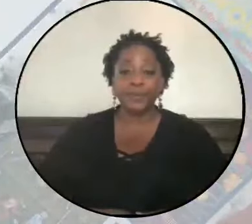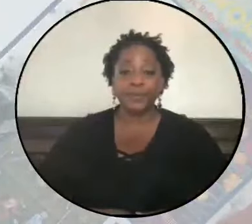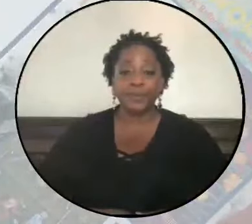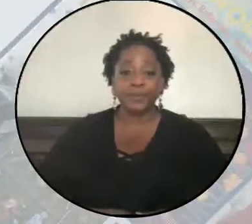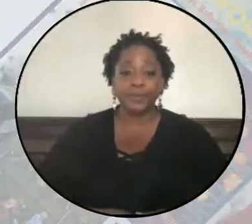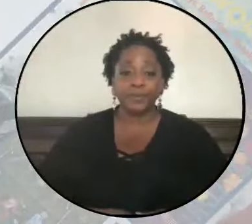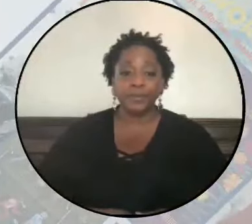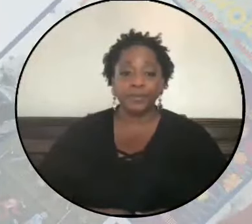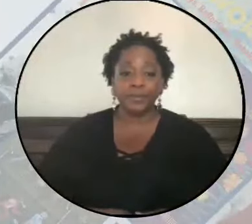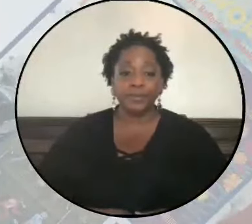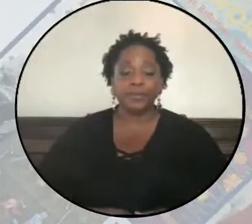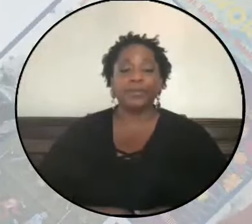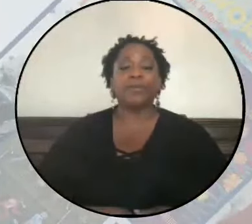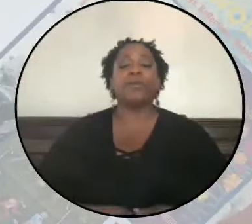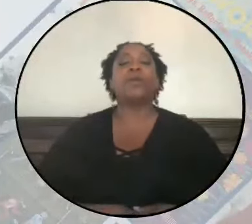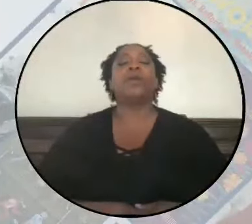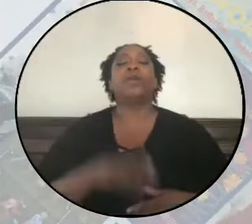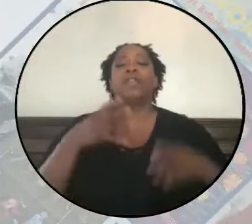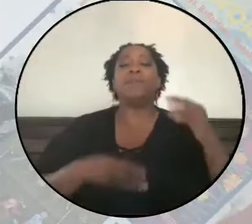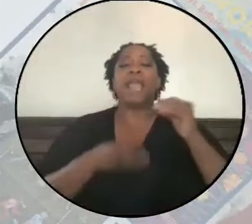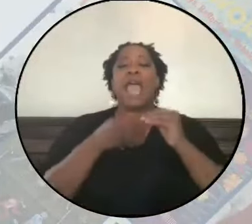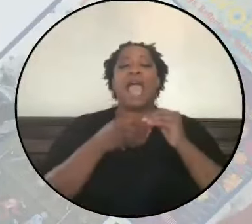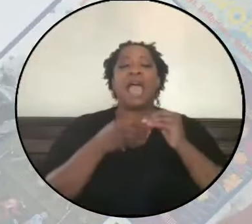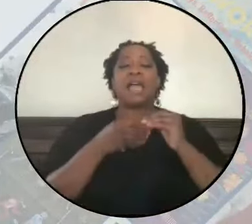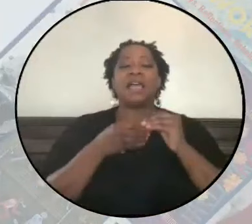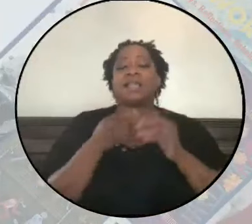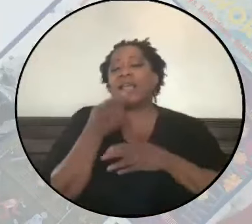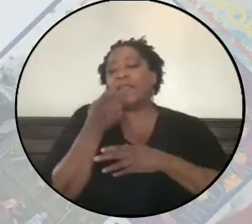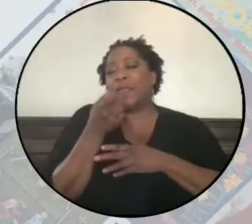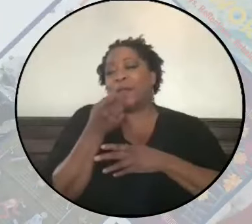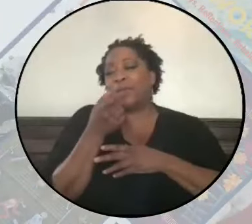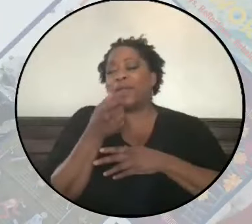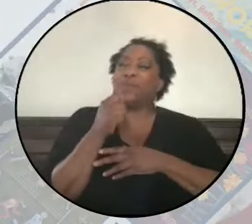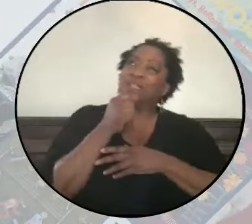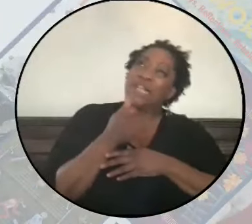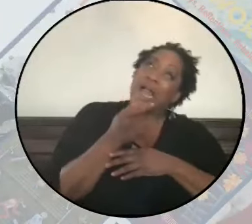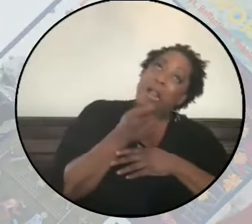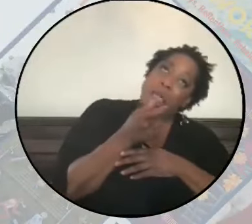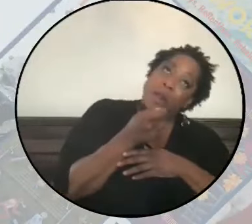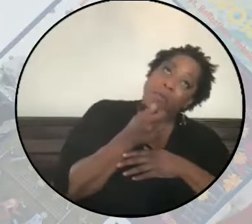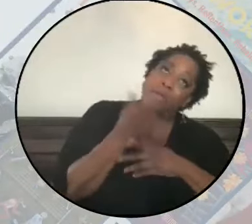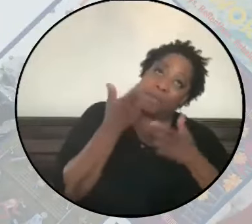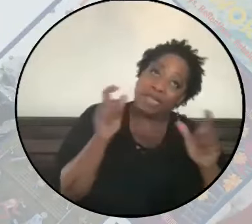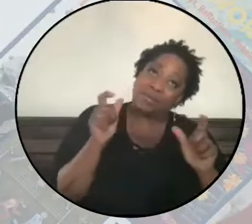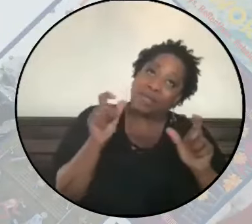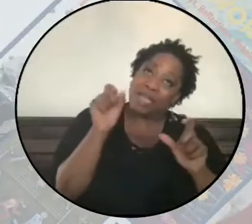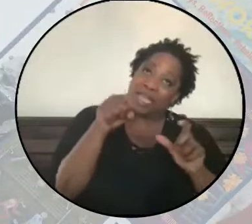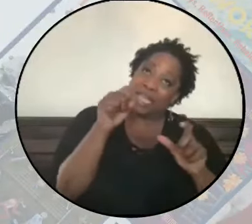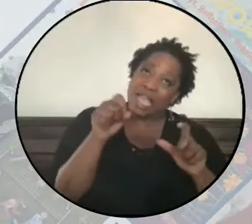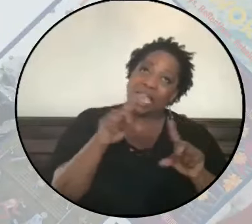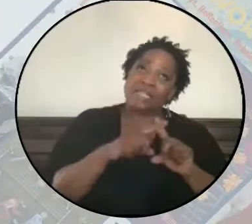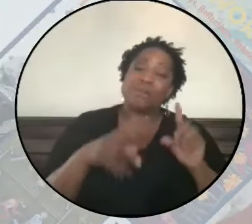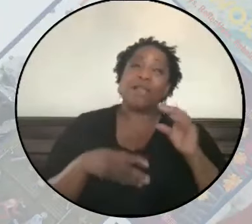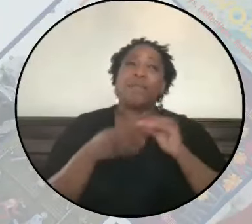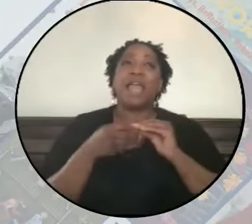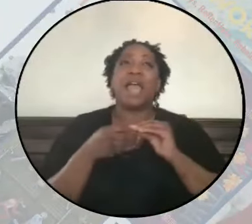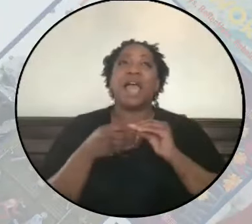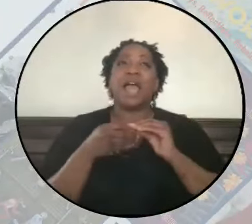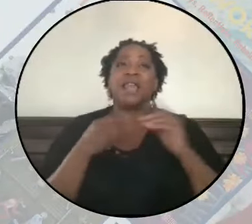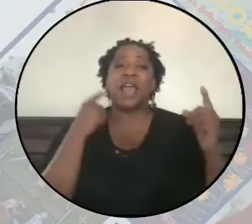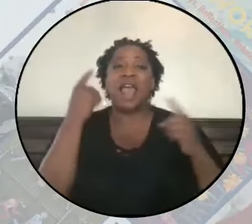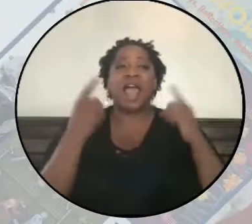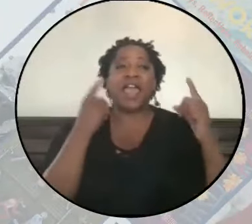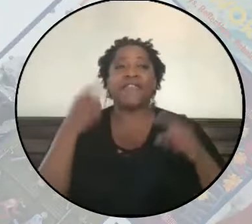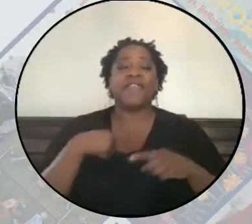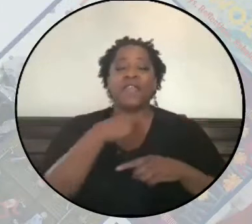yeah I may I just add a little um well it's not a little footnote it's major um I think